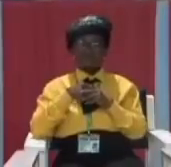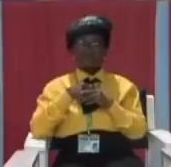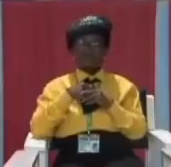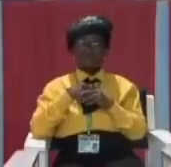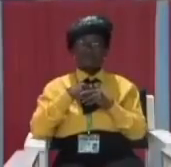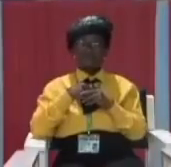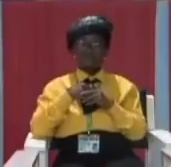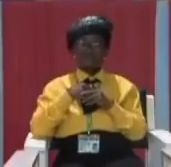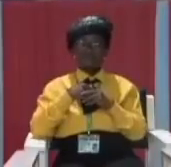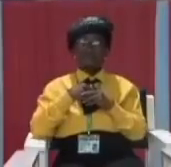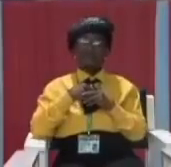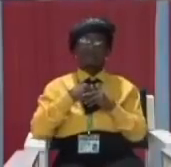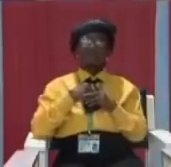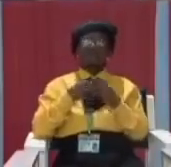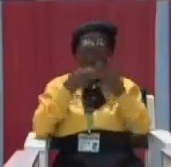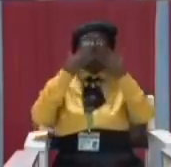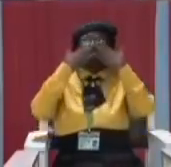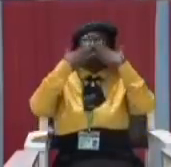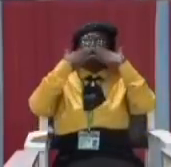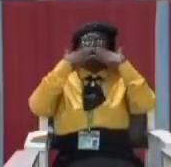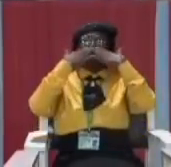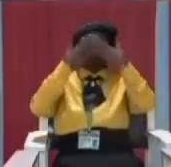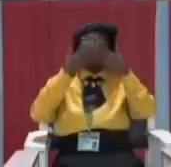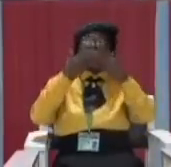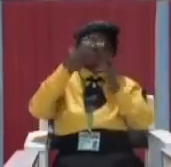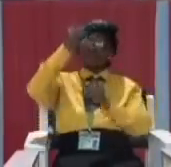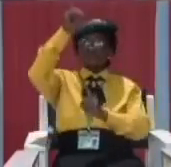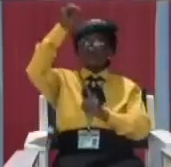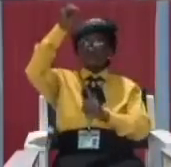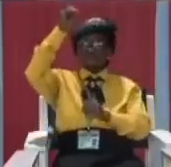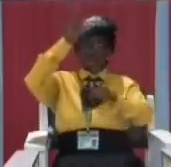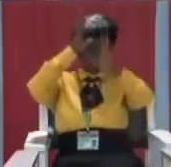Oh, Lord, thank you, Father.